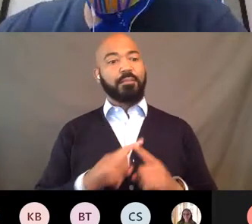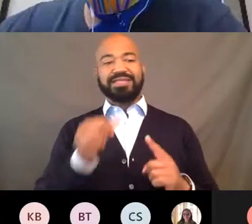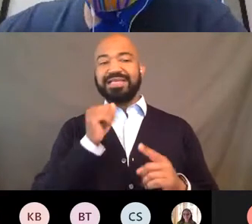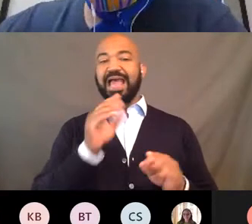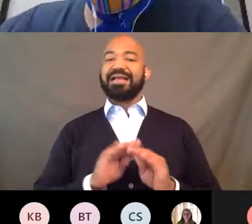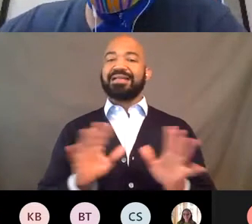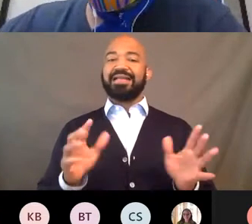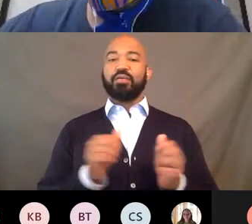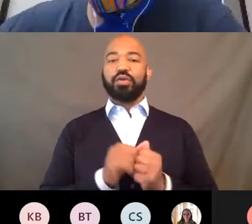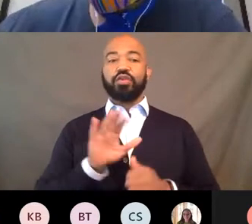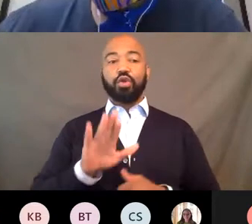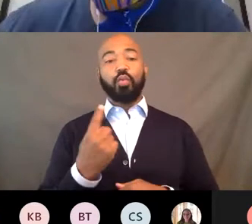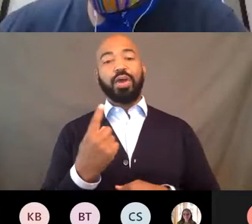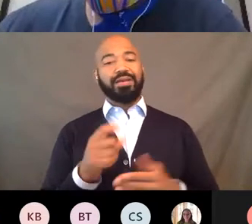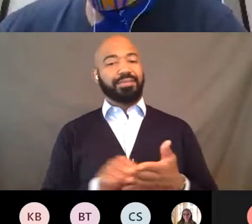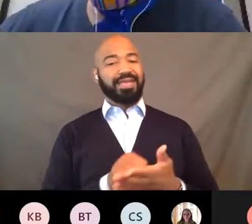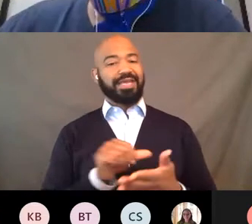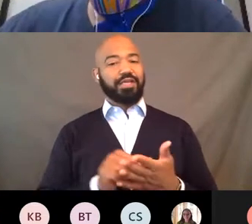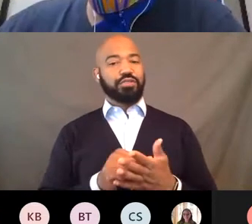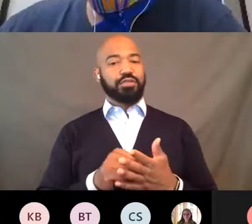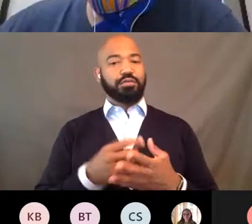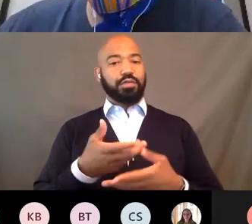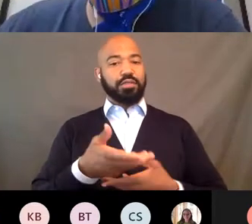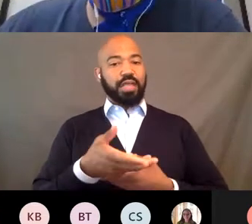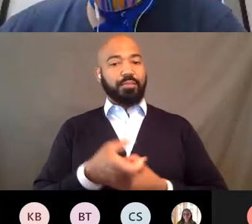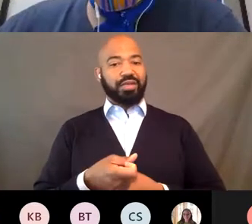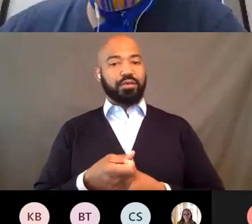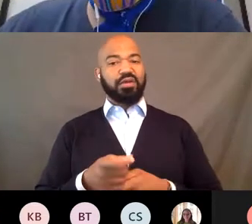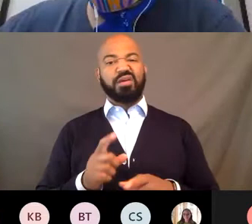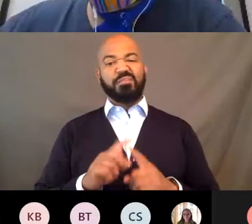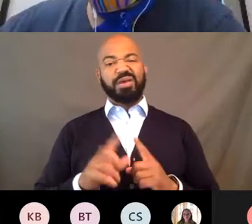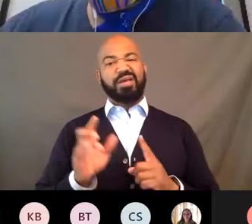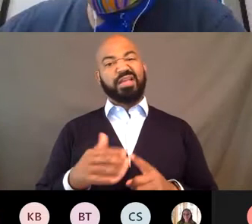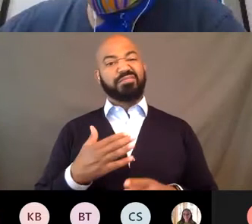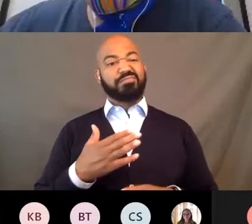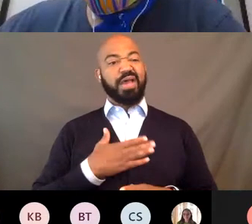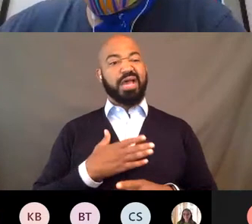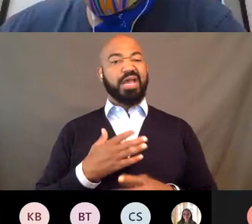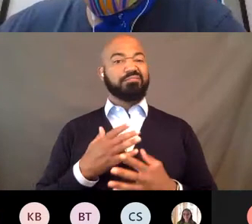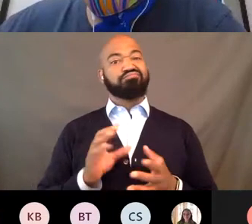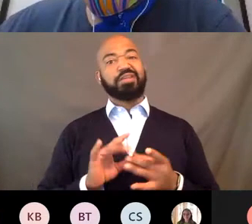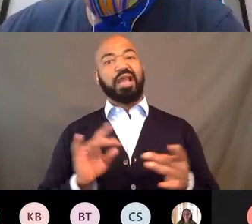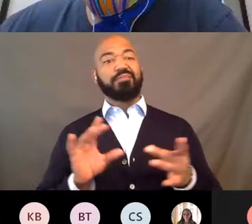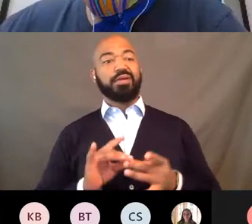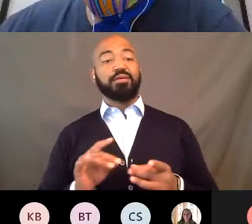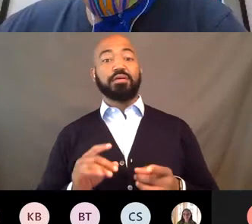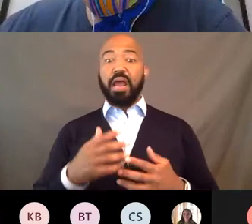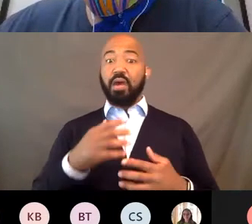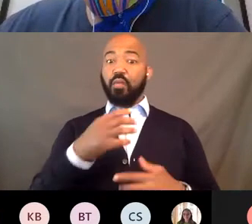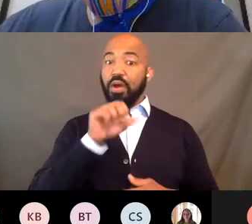summary. So that's just my commentary. But yeah, otherwise it's really great, and I'd love to see the full report too if you've got that